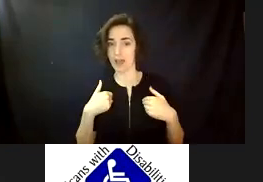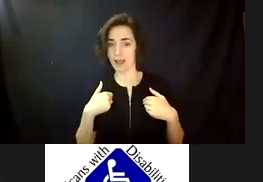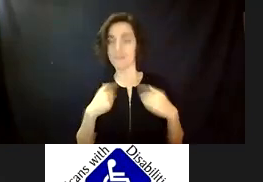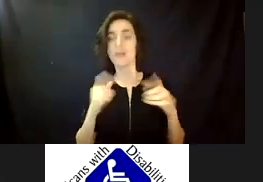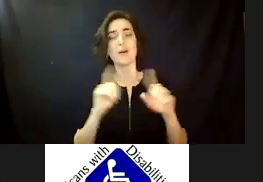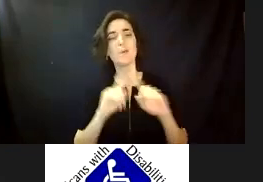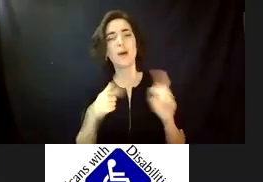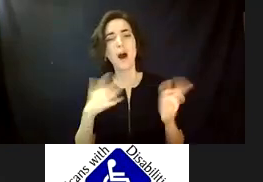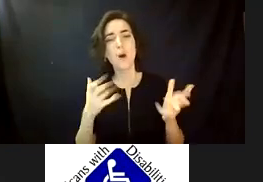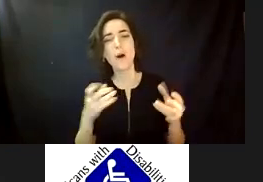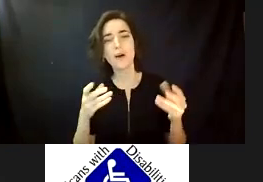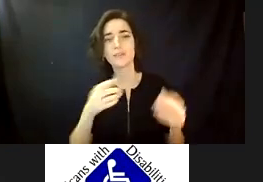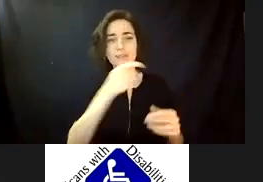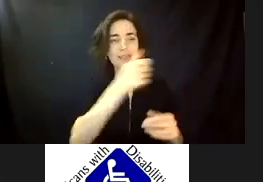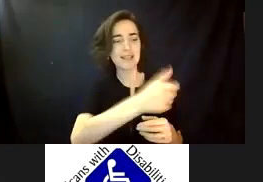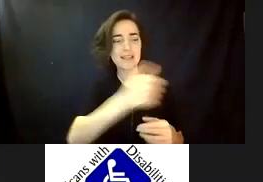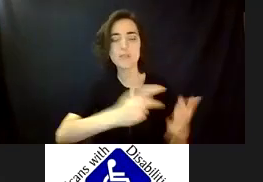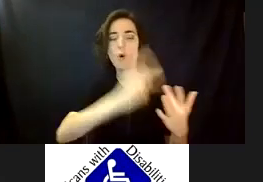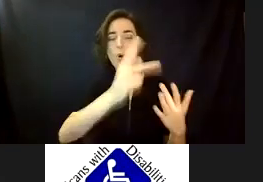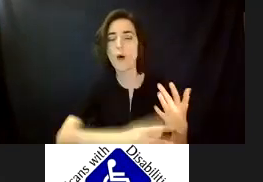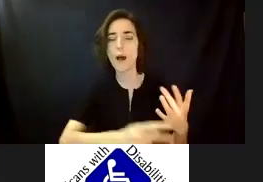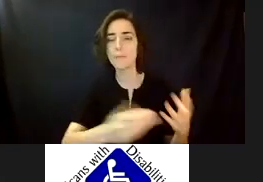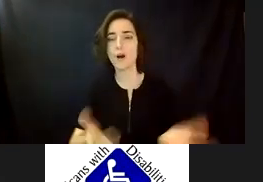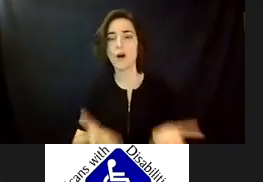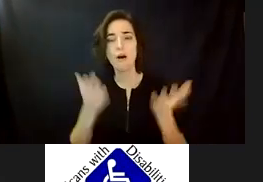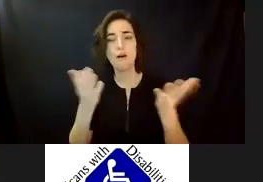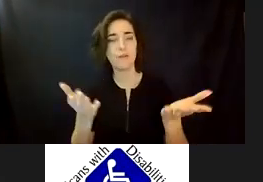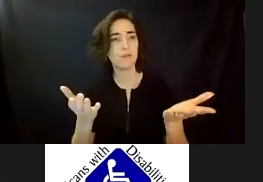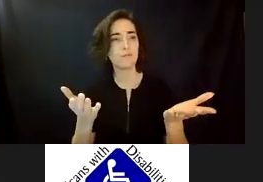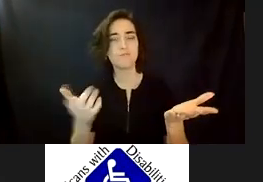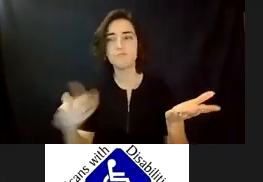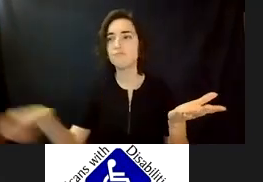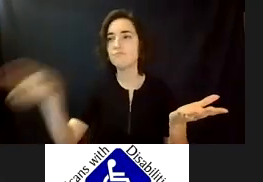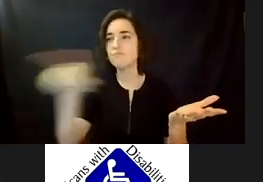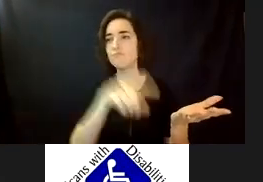give each program an opportunity to maybe,